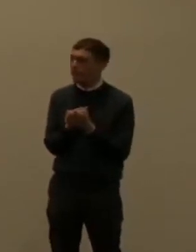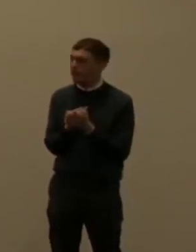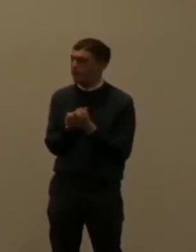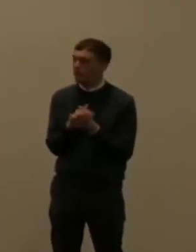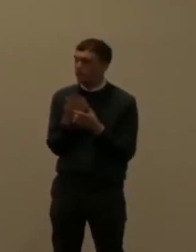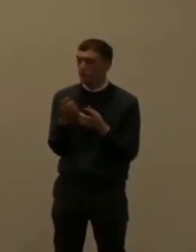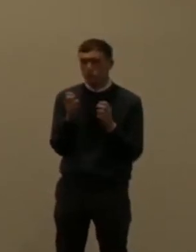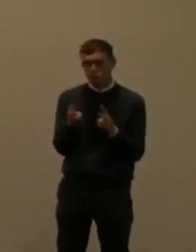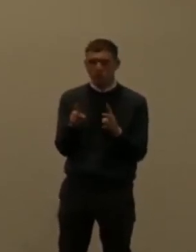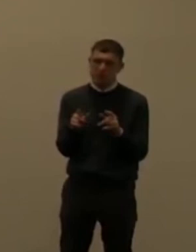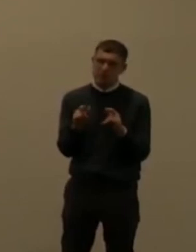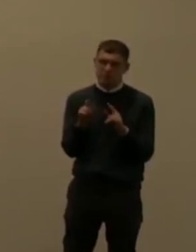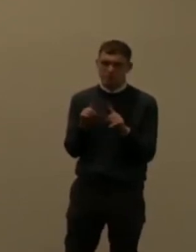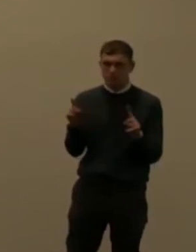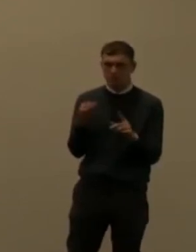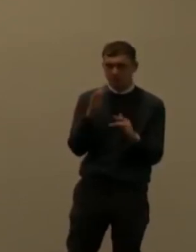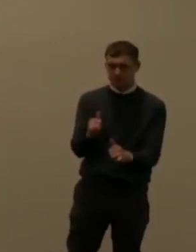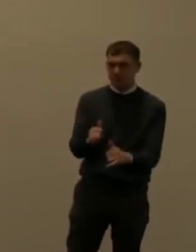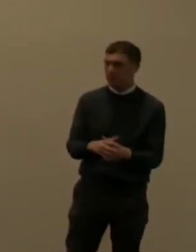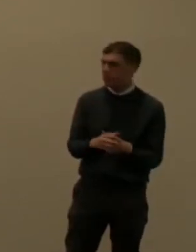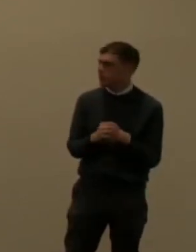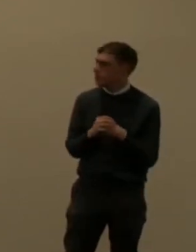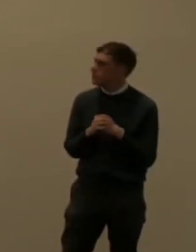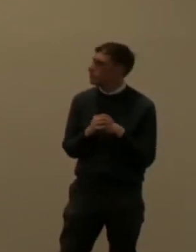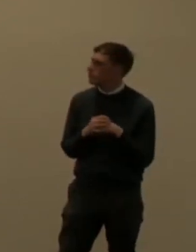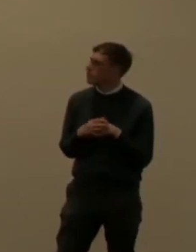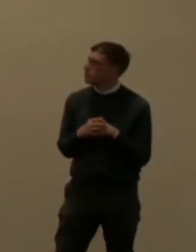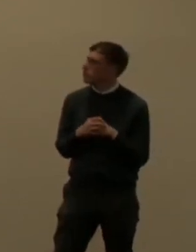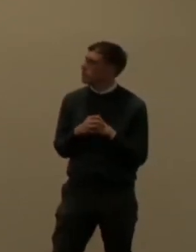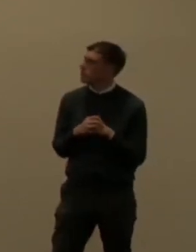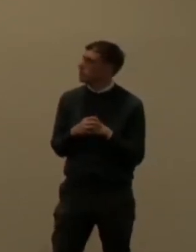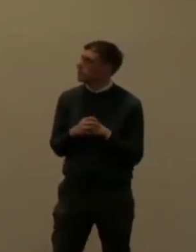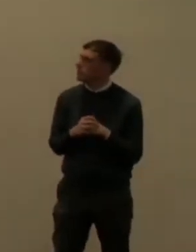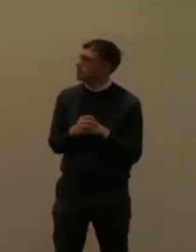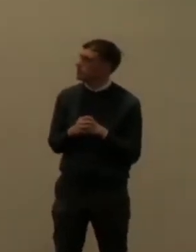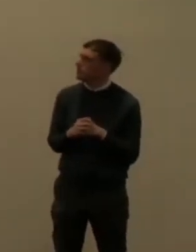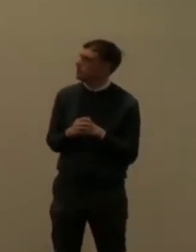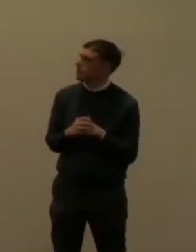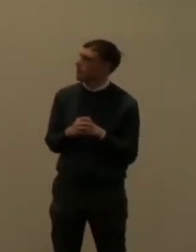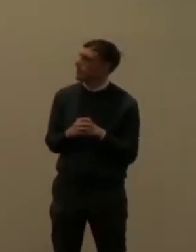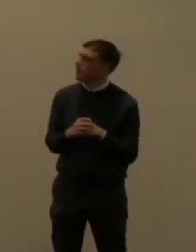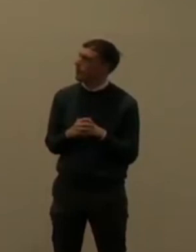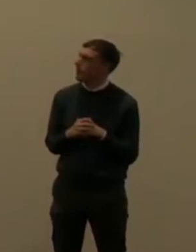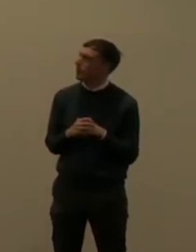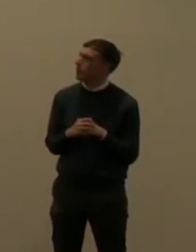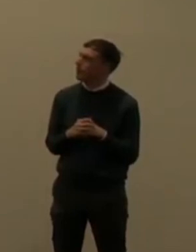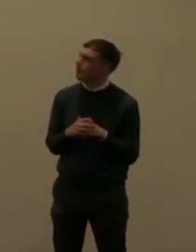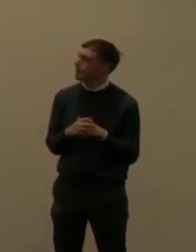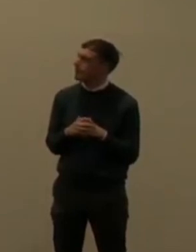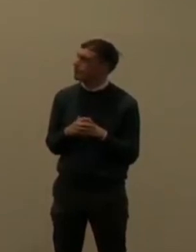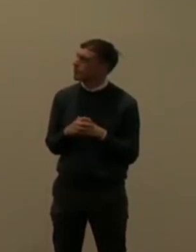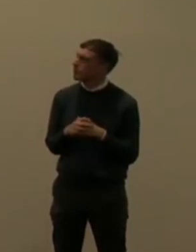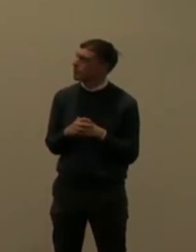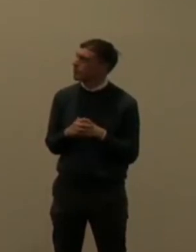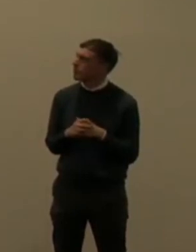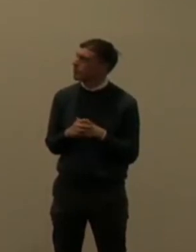our unit tests also. So, okay, once he wants to done, let me just double check here